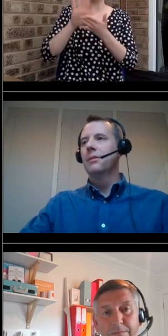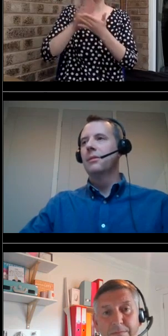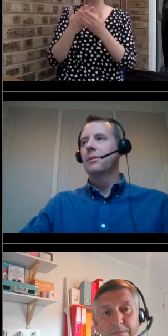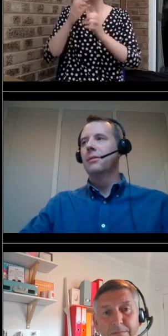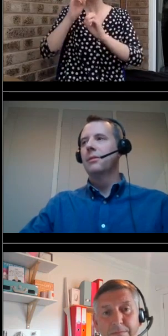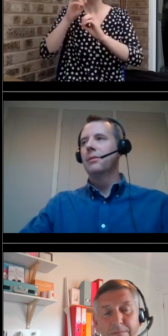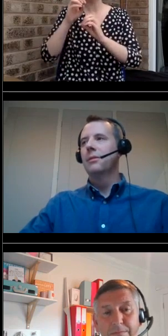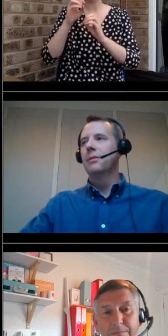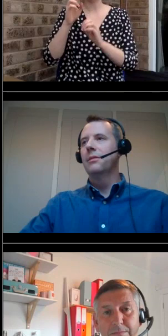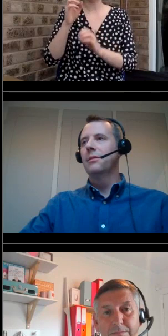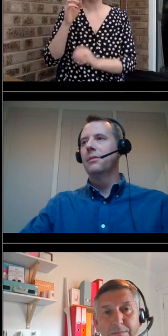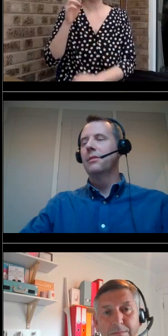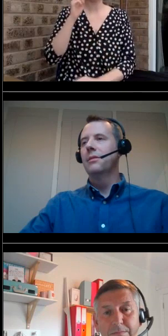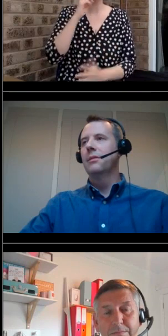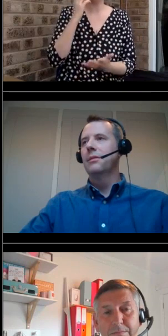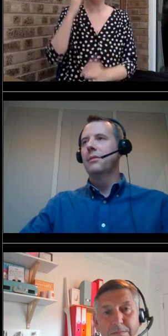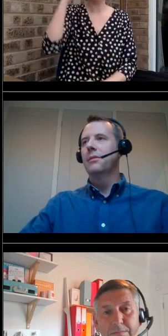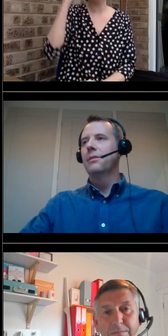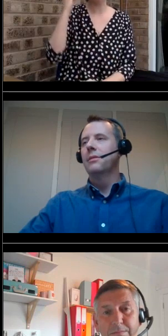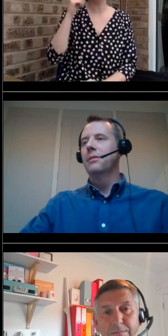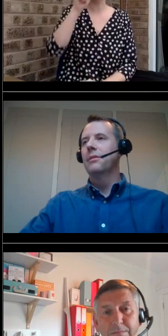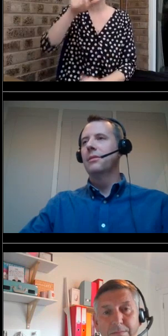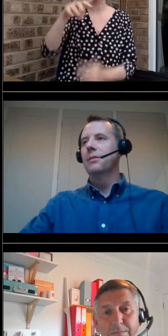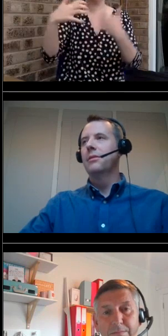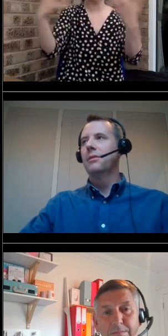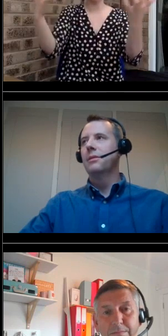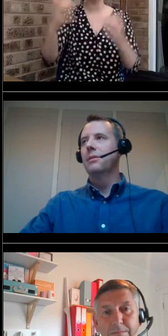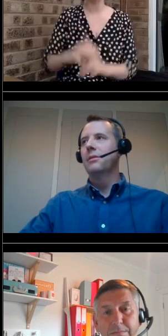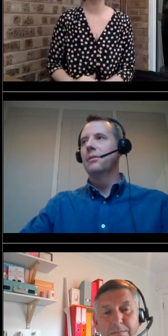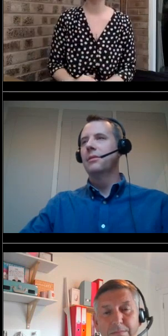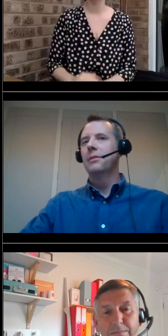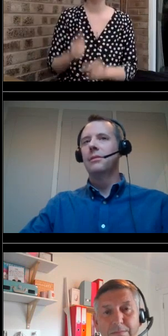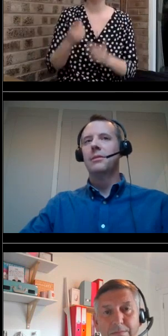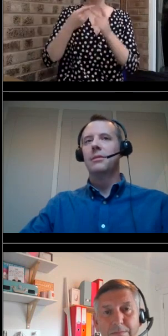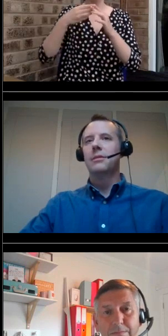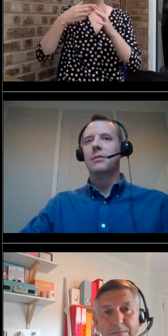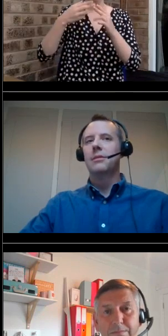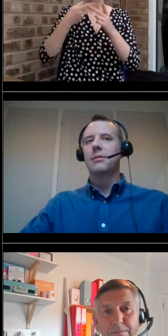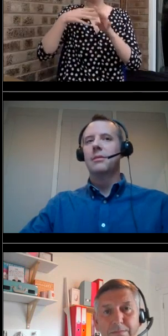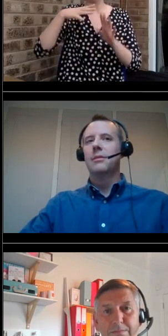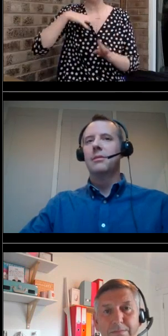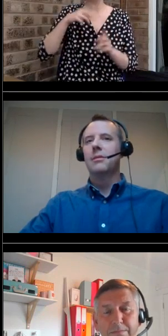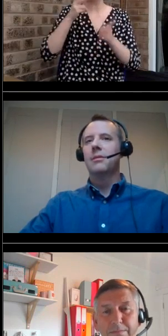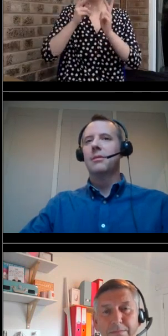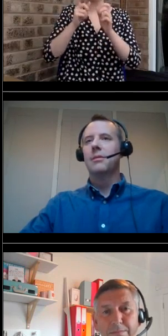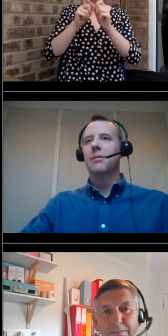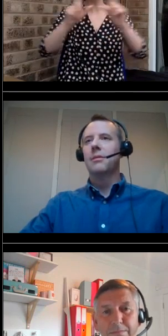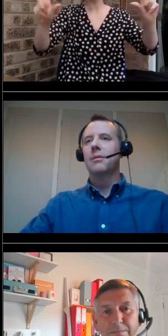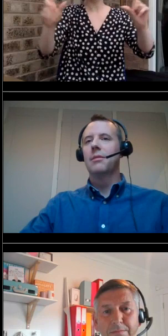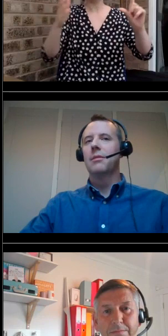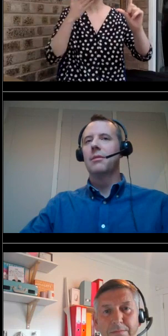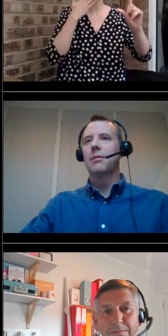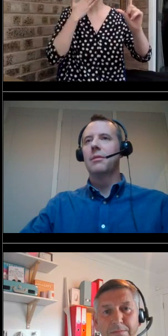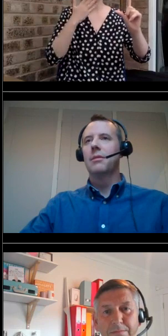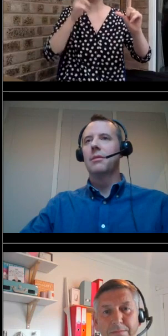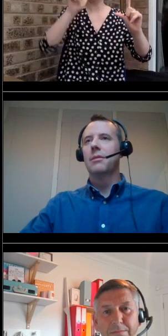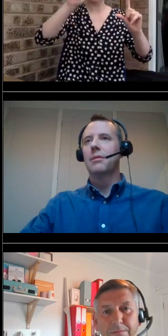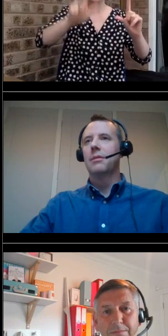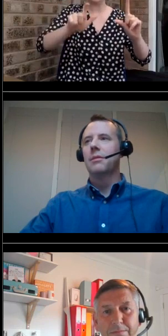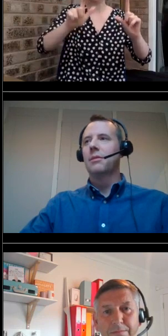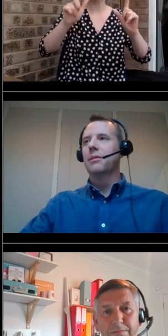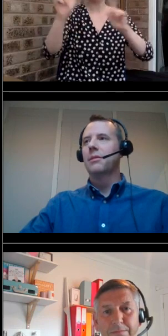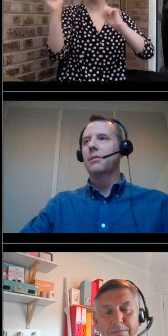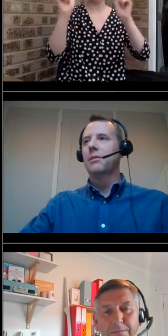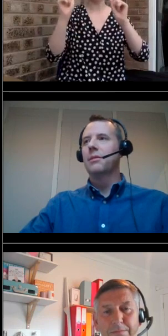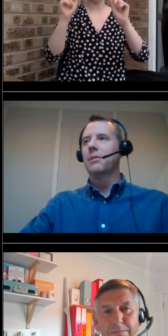have hearing impairments. Should you wish to expand the view of the BSL interpreters at any time, simply hover your mouse over their